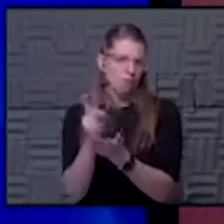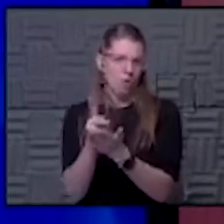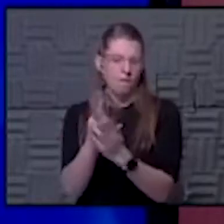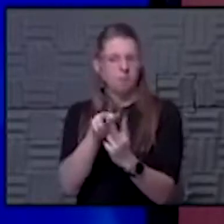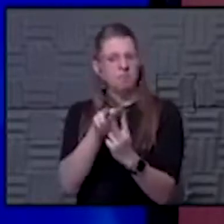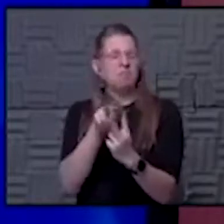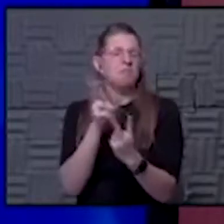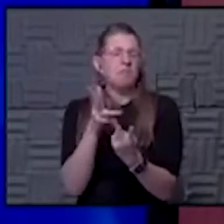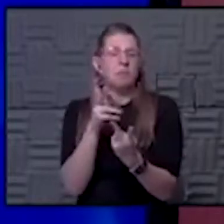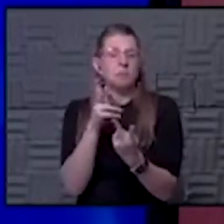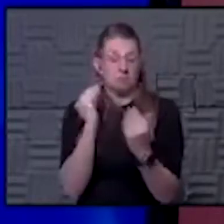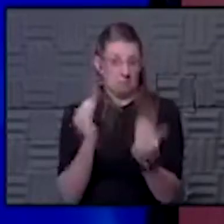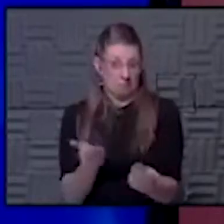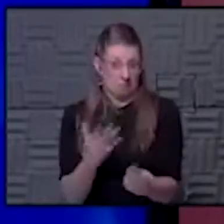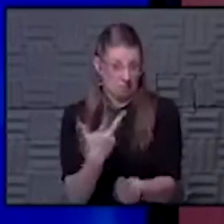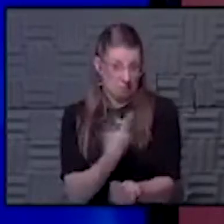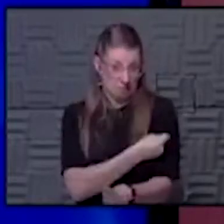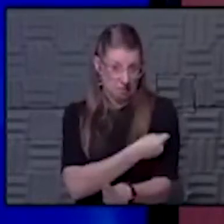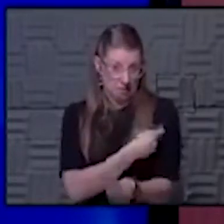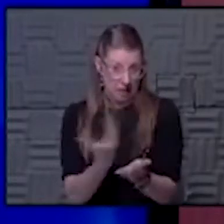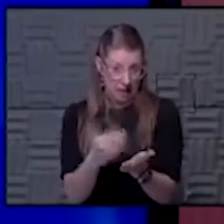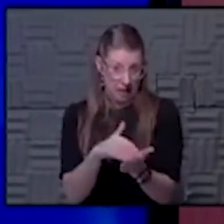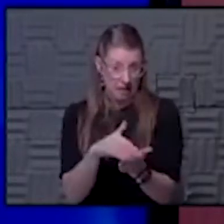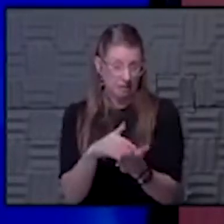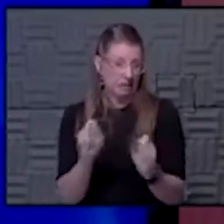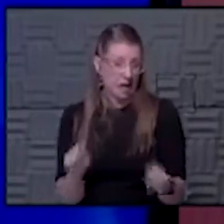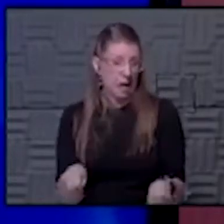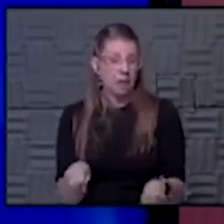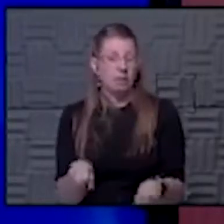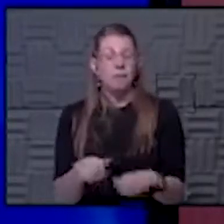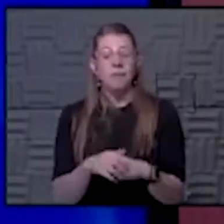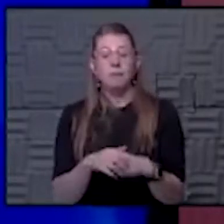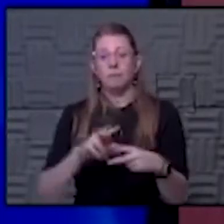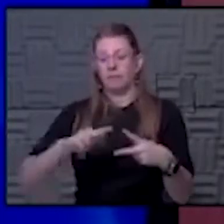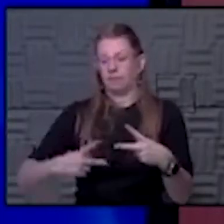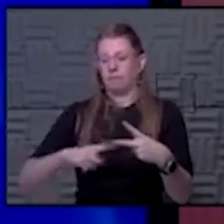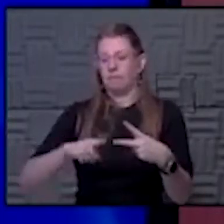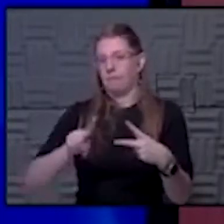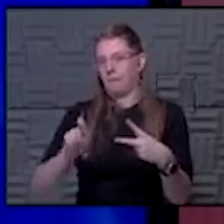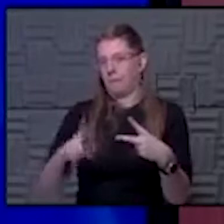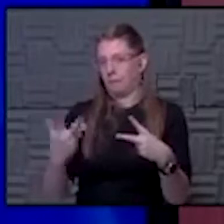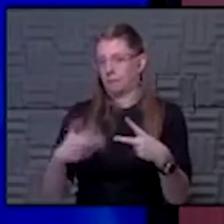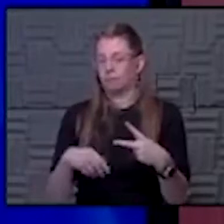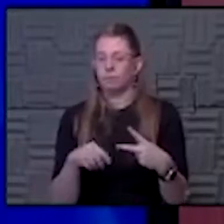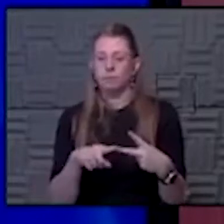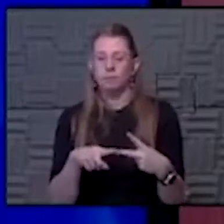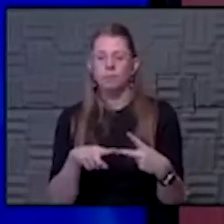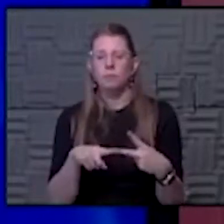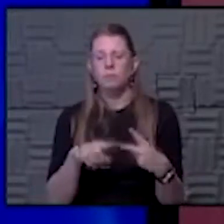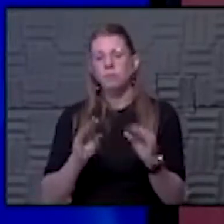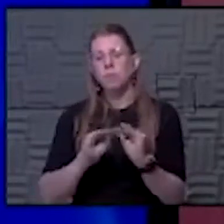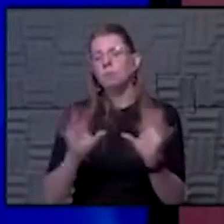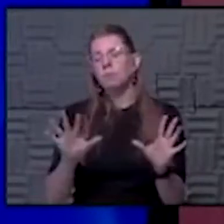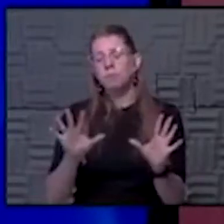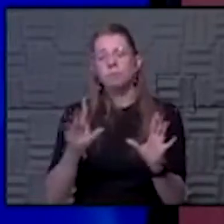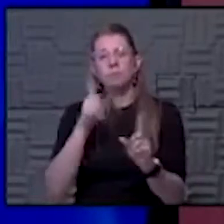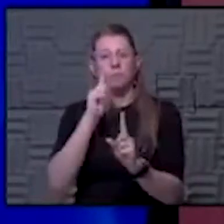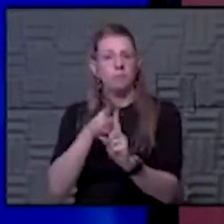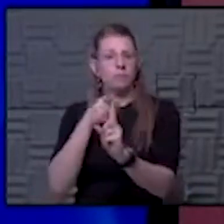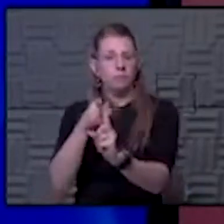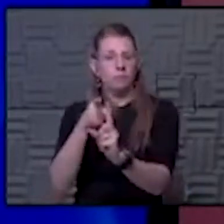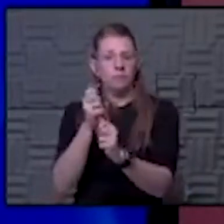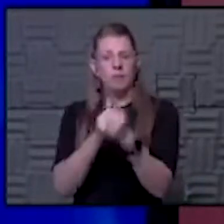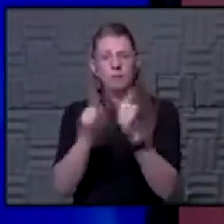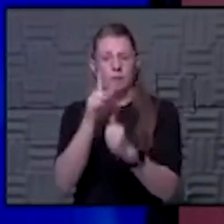they're able to do that? Is it okay to go ahead and do that? Second question is, obviously the goal is that everyone will